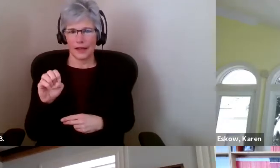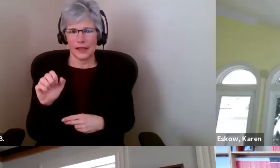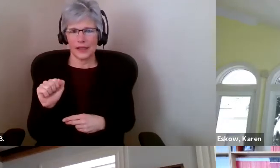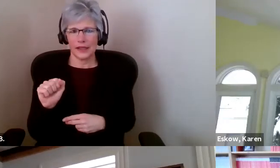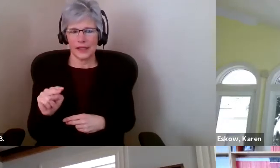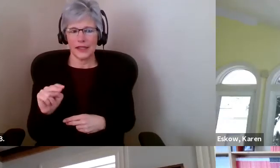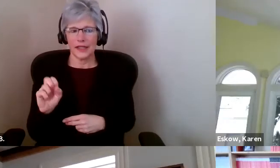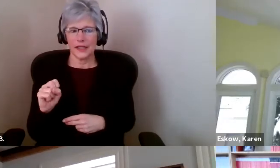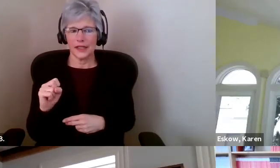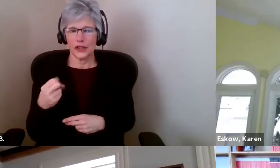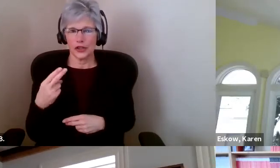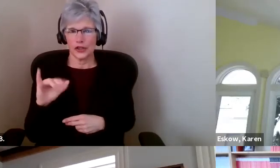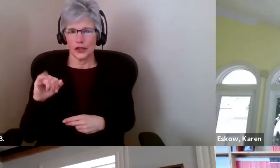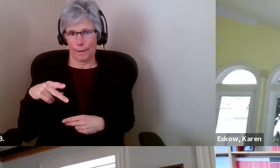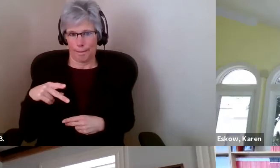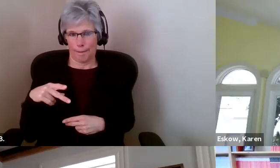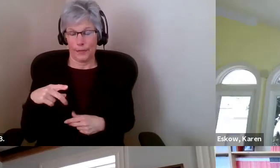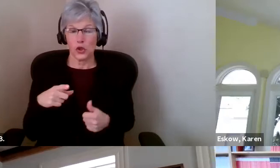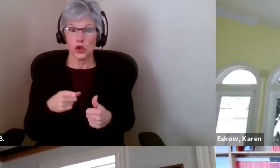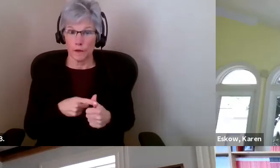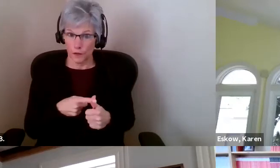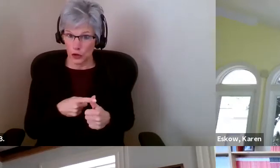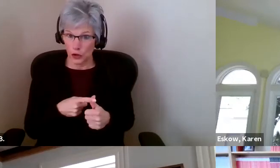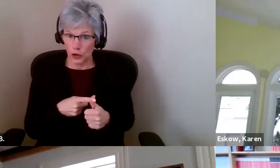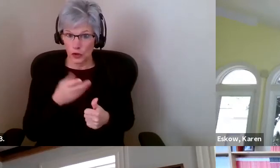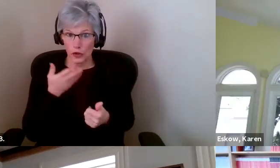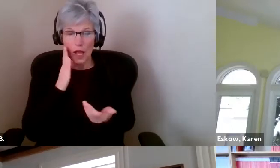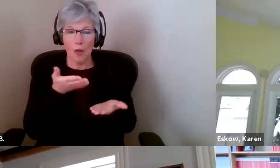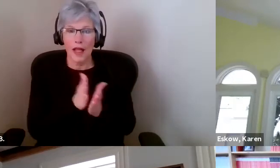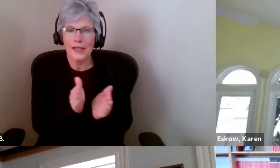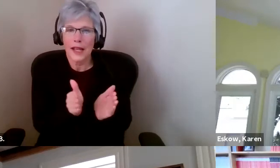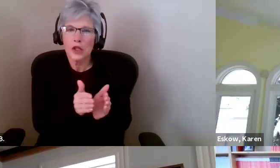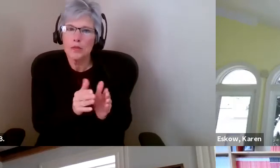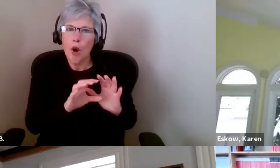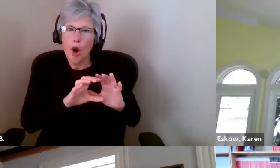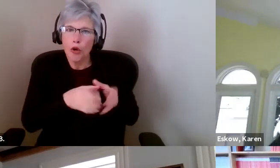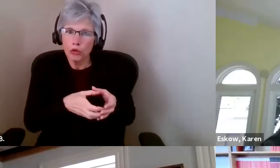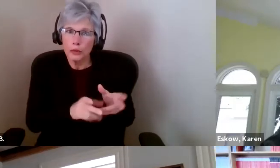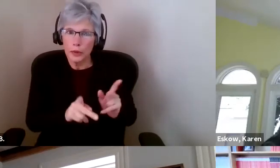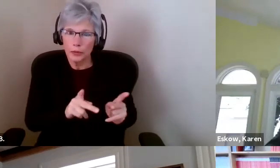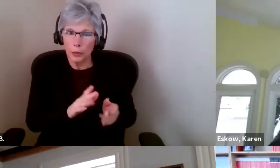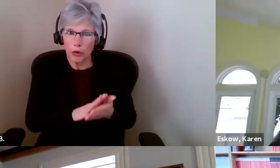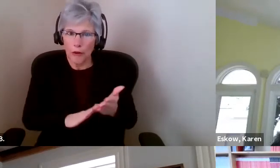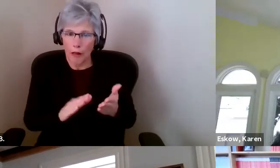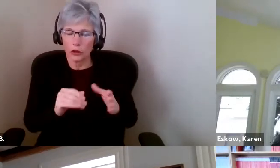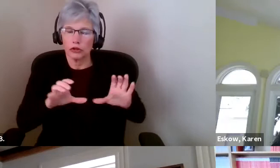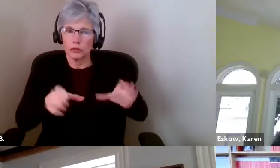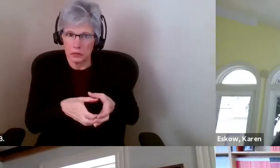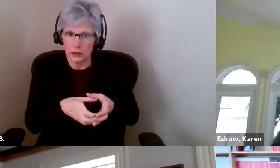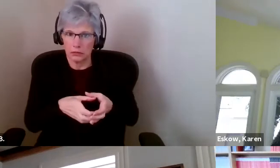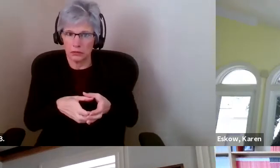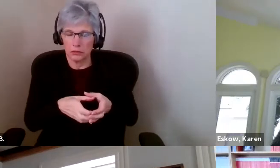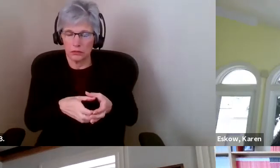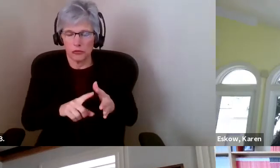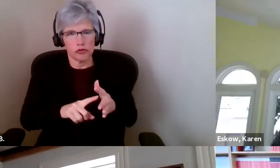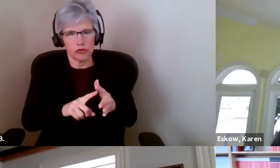ask a small group of people in the college to come together starting this spring,